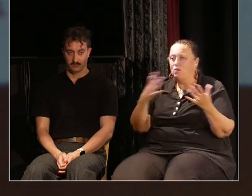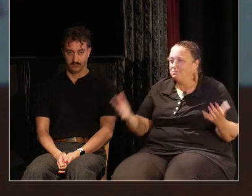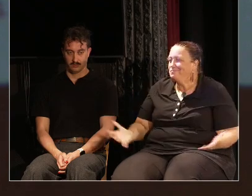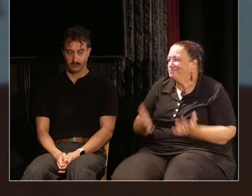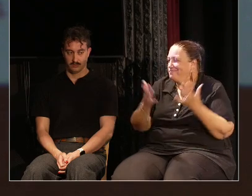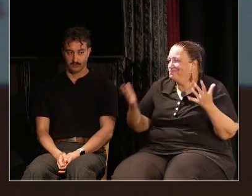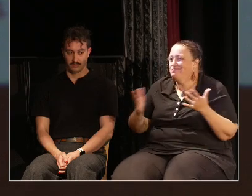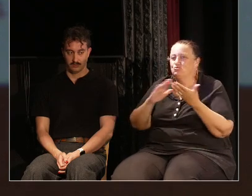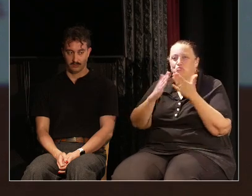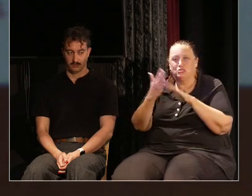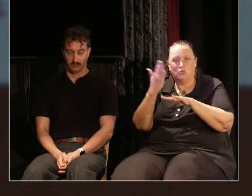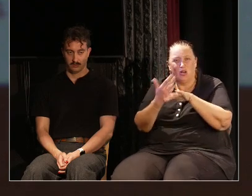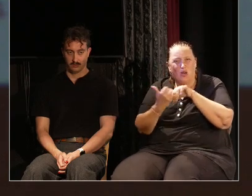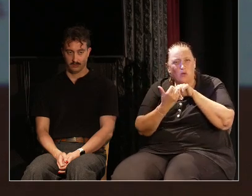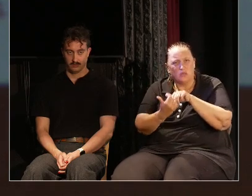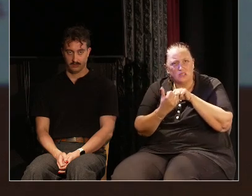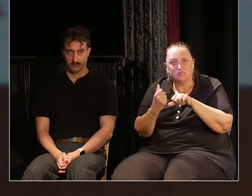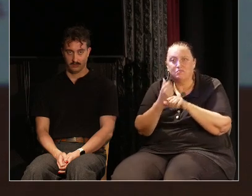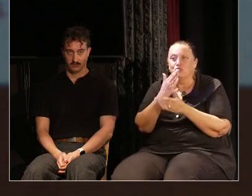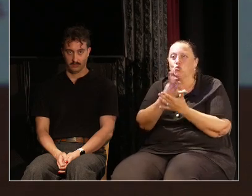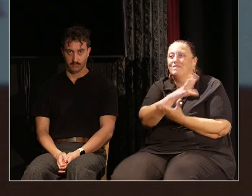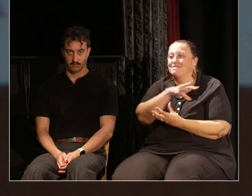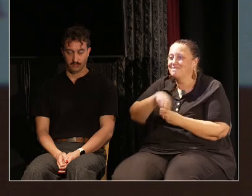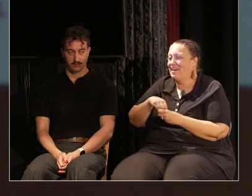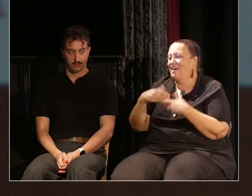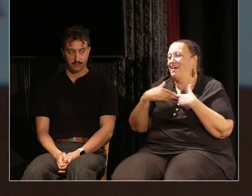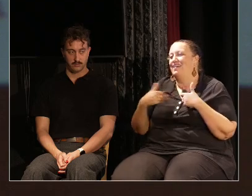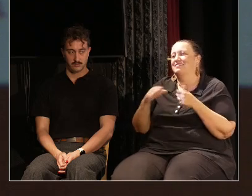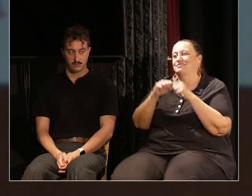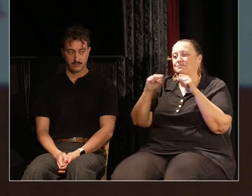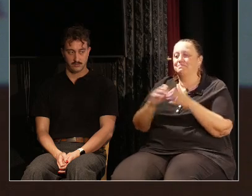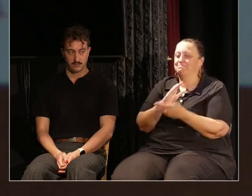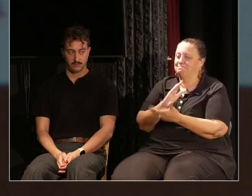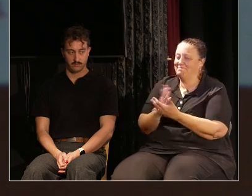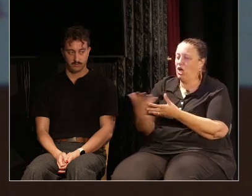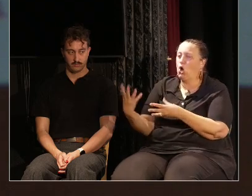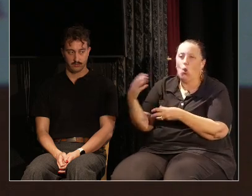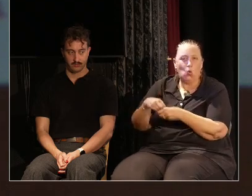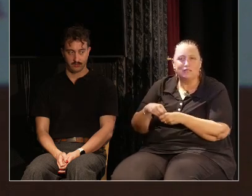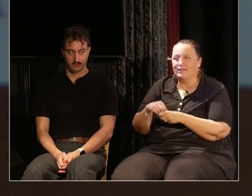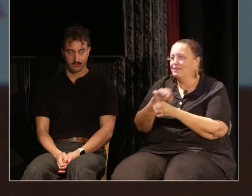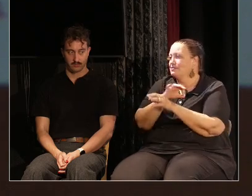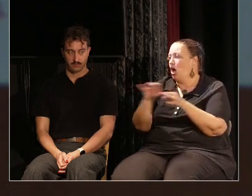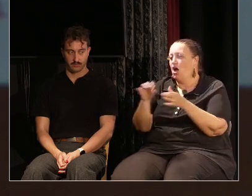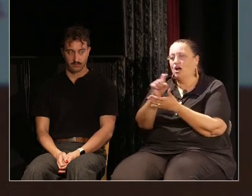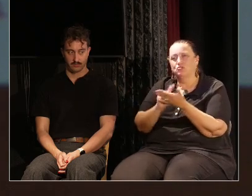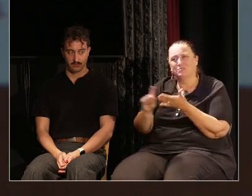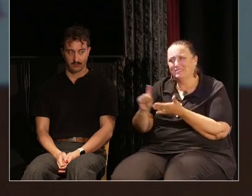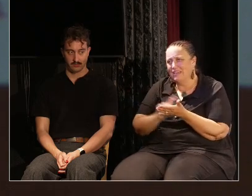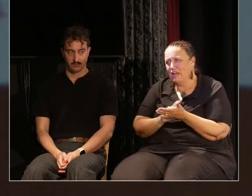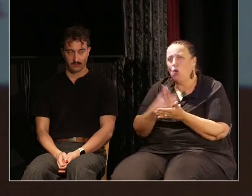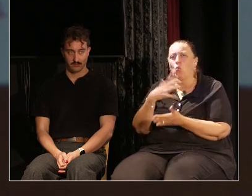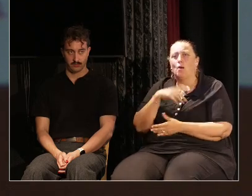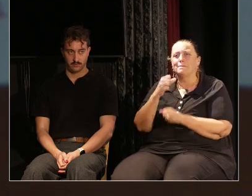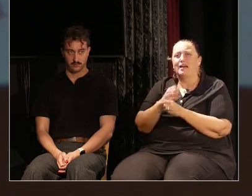make sure that you are entering into a health system that is inclusive, that doesn't discriminate, and where you feel heard.